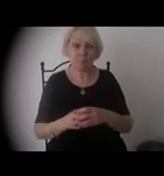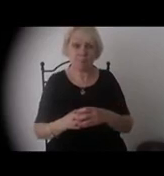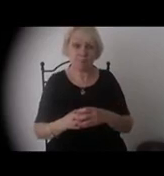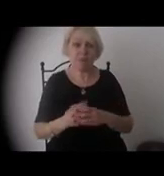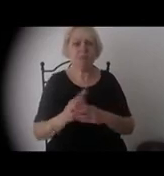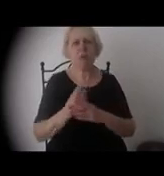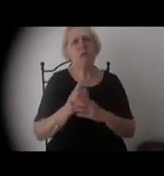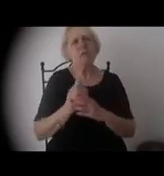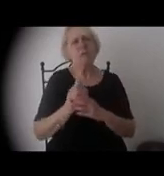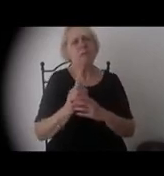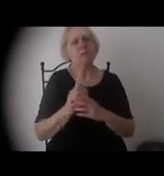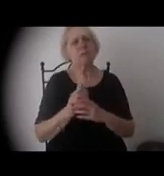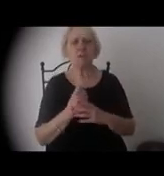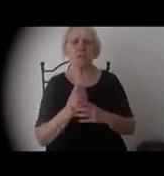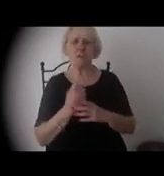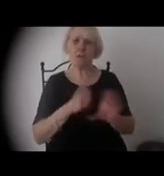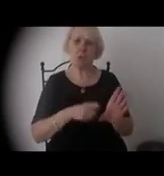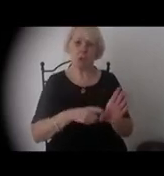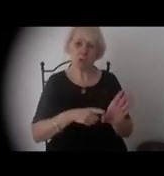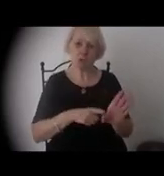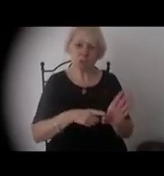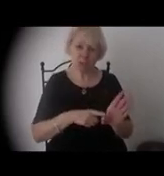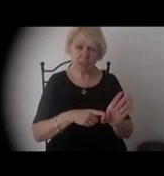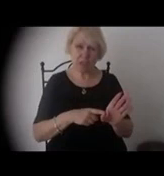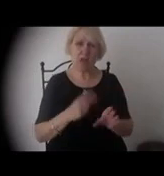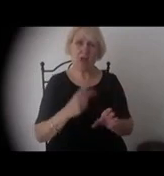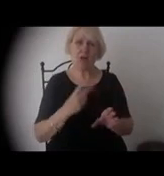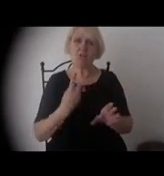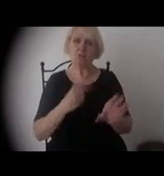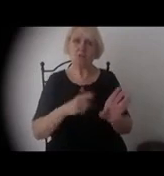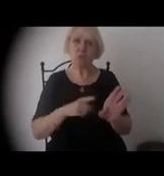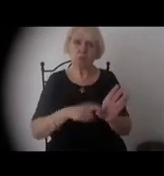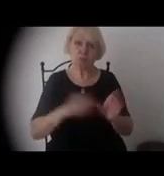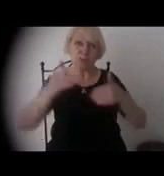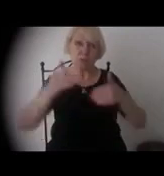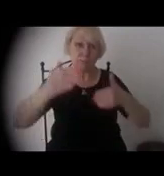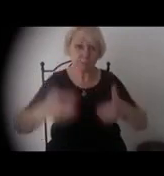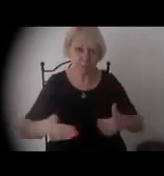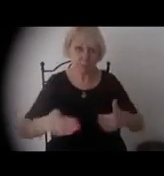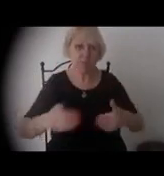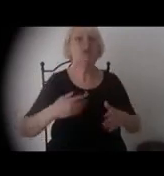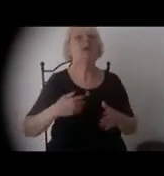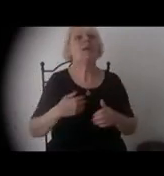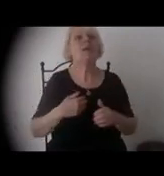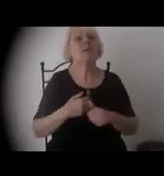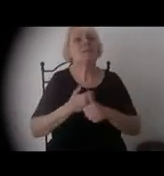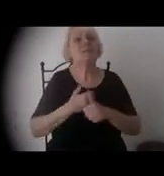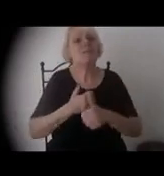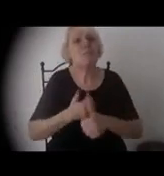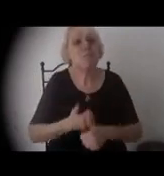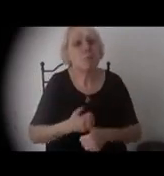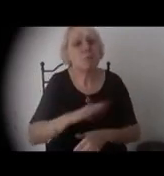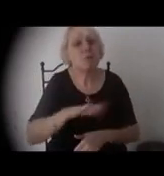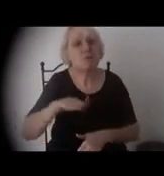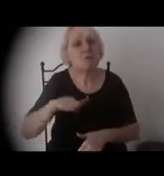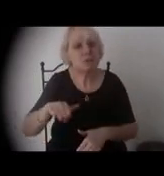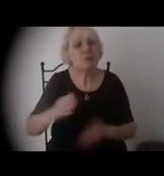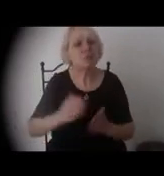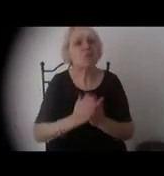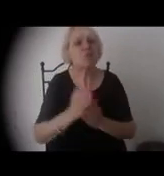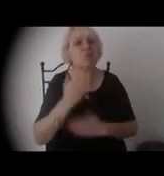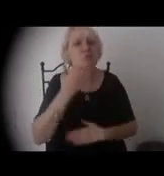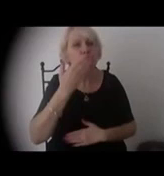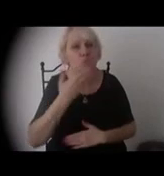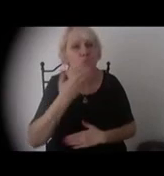pilot, which is our mental health support team in schools, which is a partnership between CAMS and the